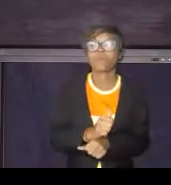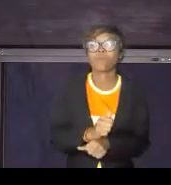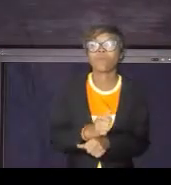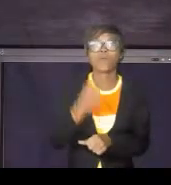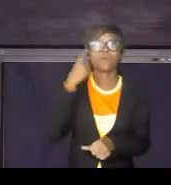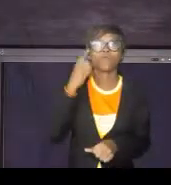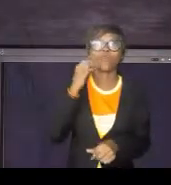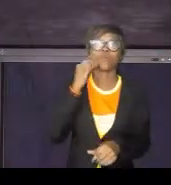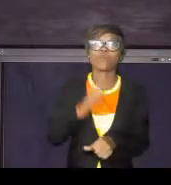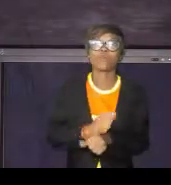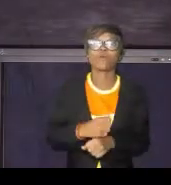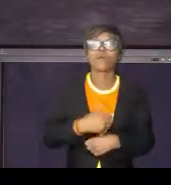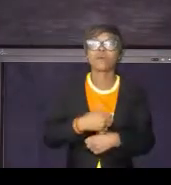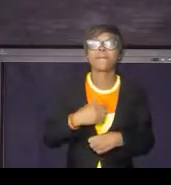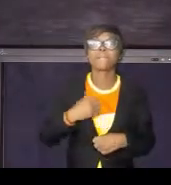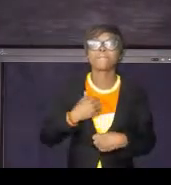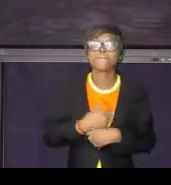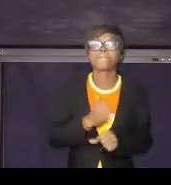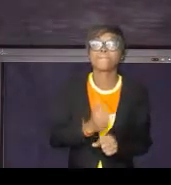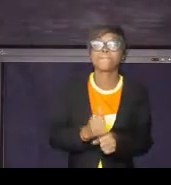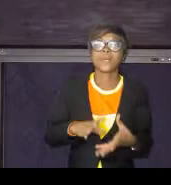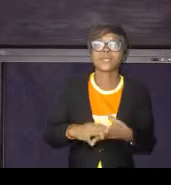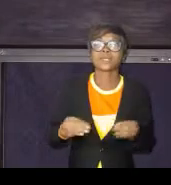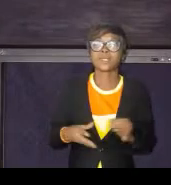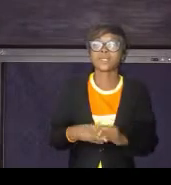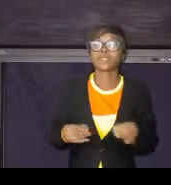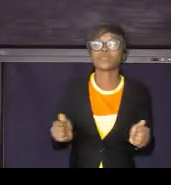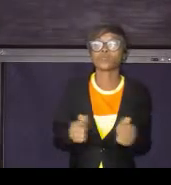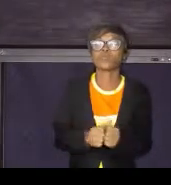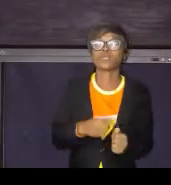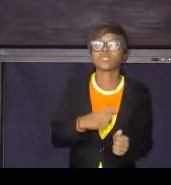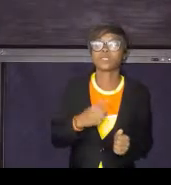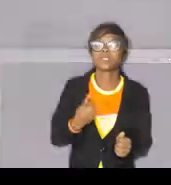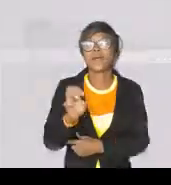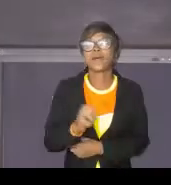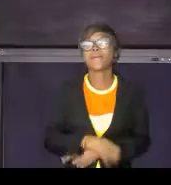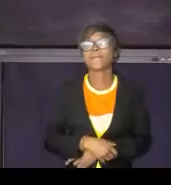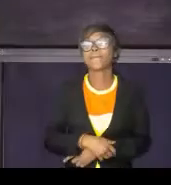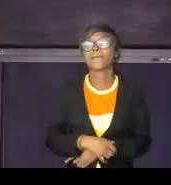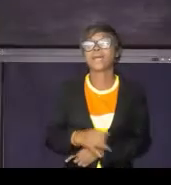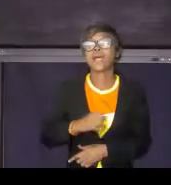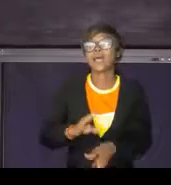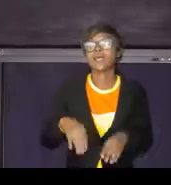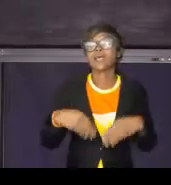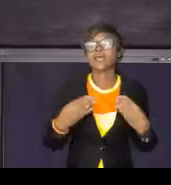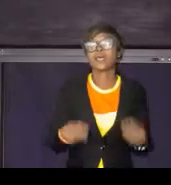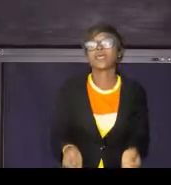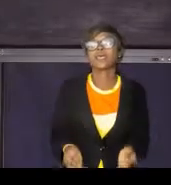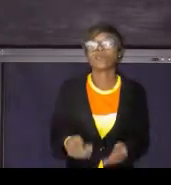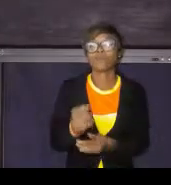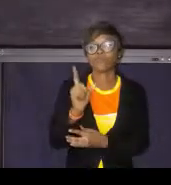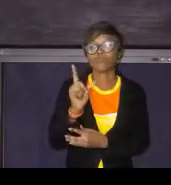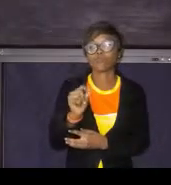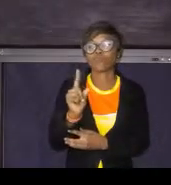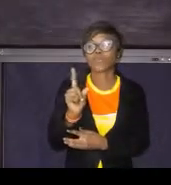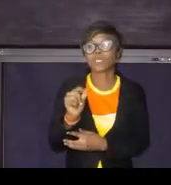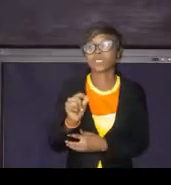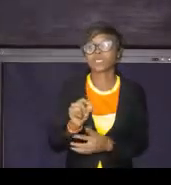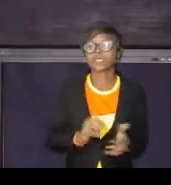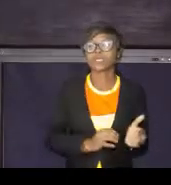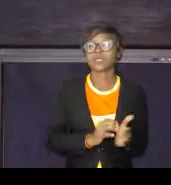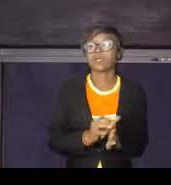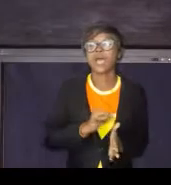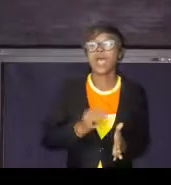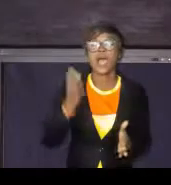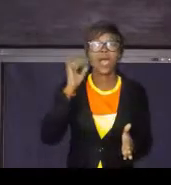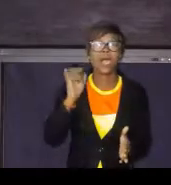For your assignments, please make sentences with the following. I give you the next 20 seconds to capture this